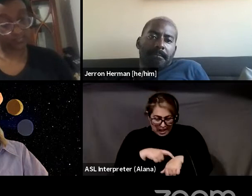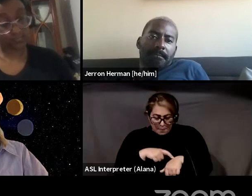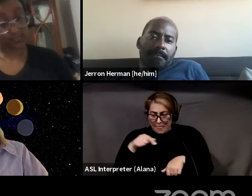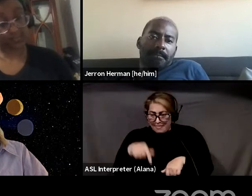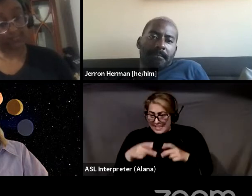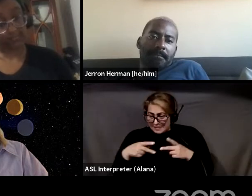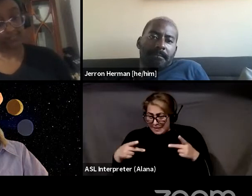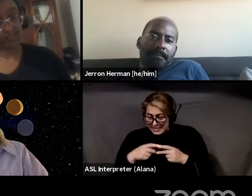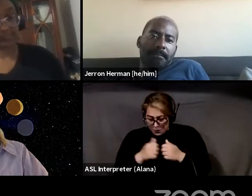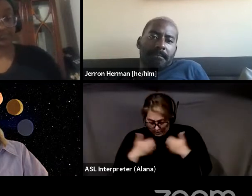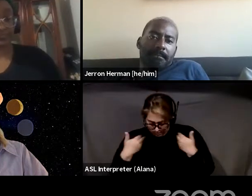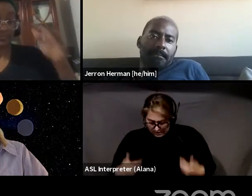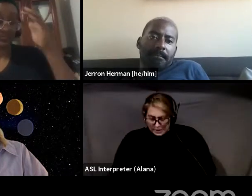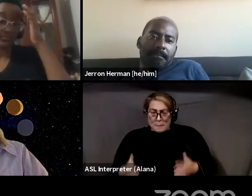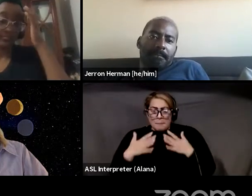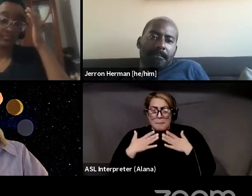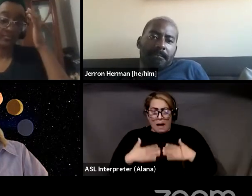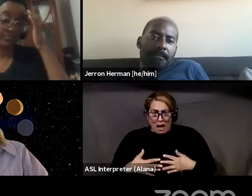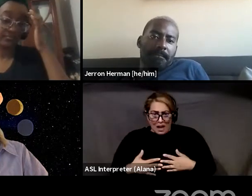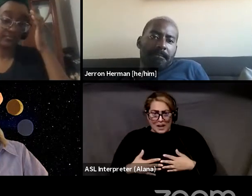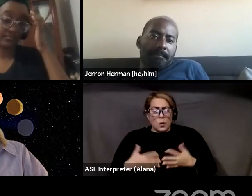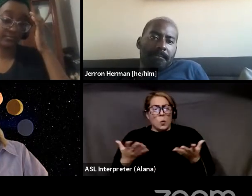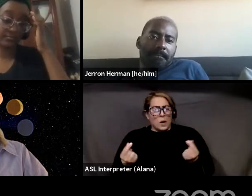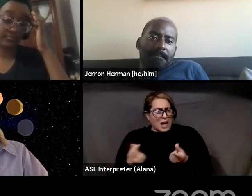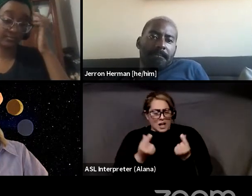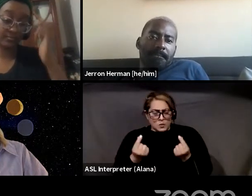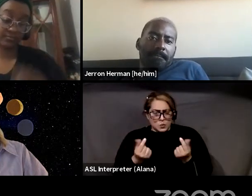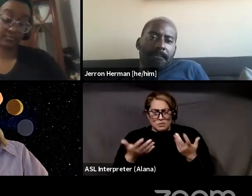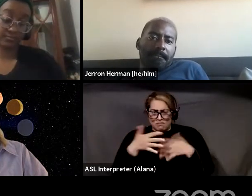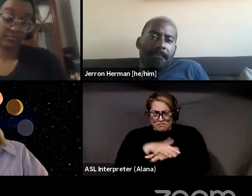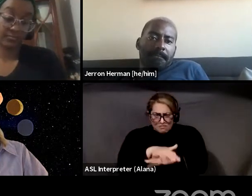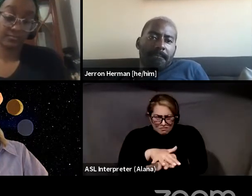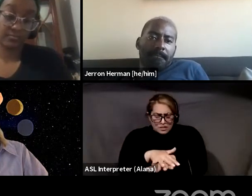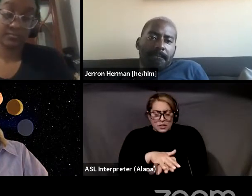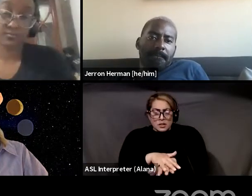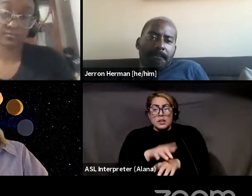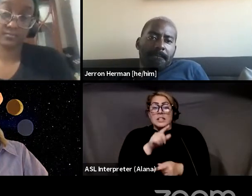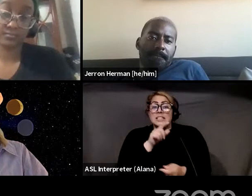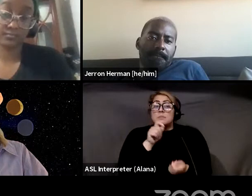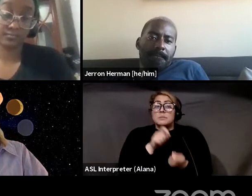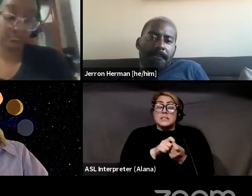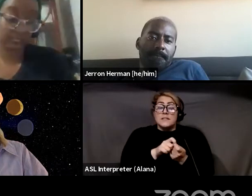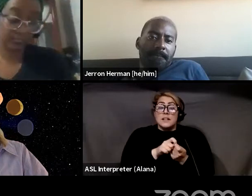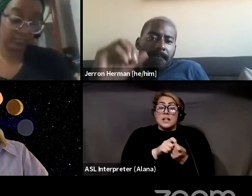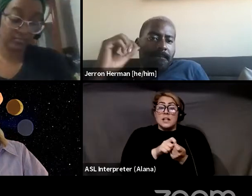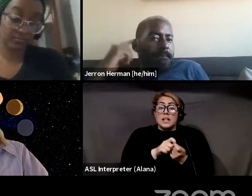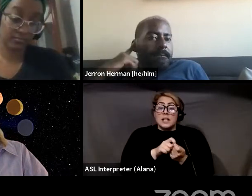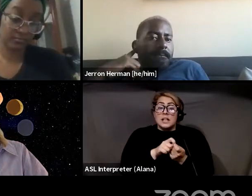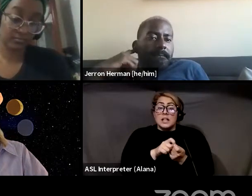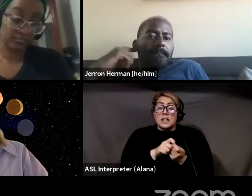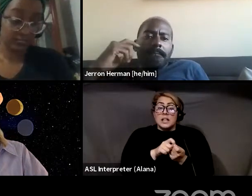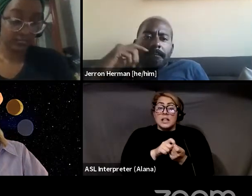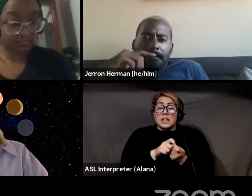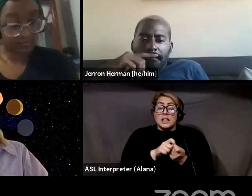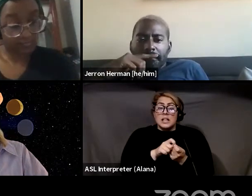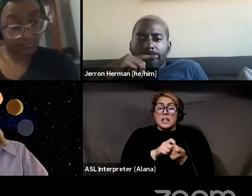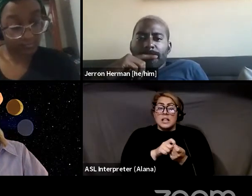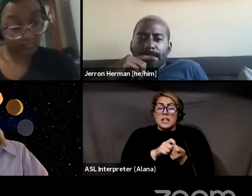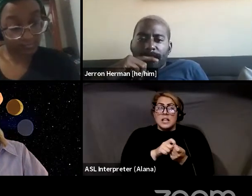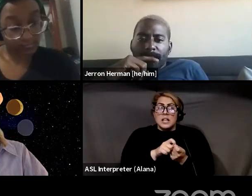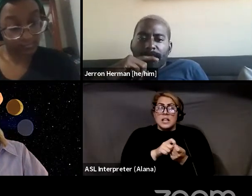these bodies. You know, specifically, a way that I